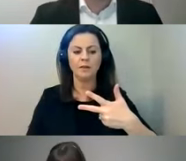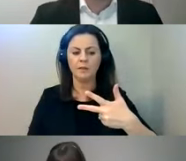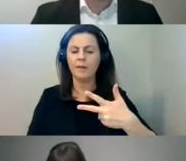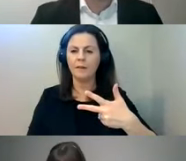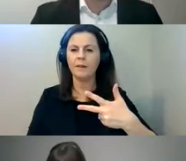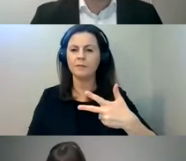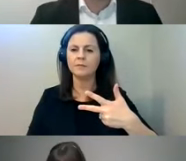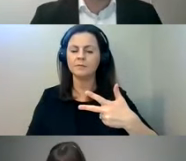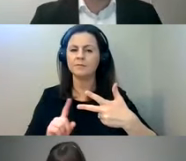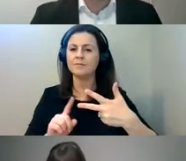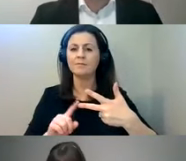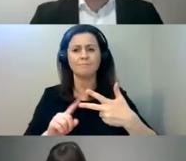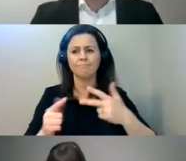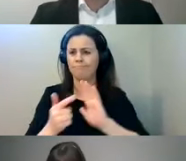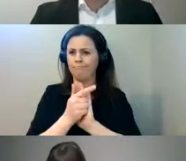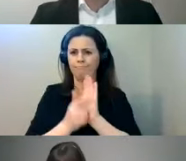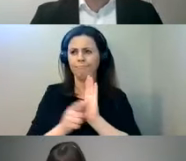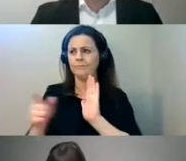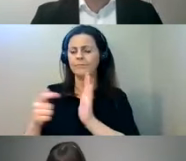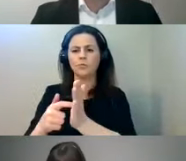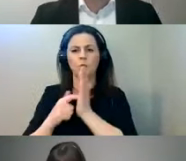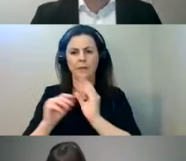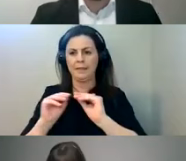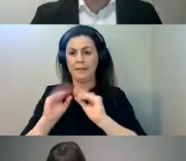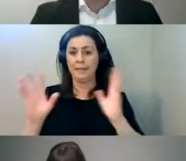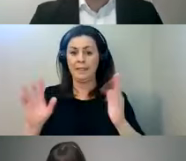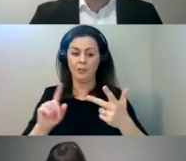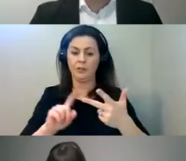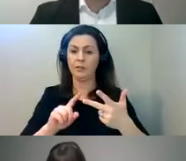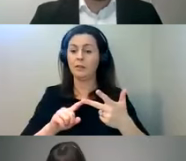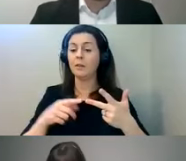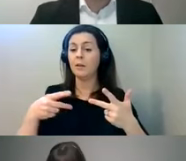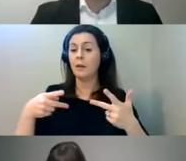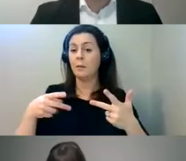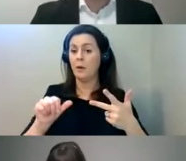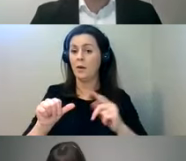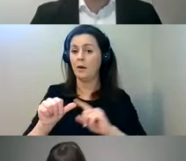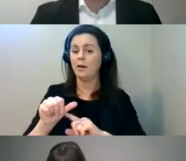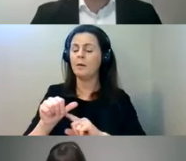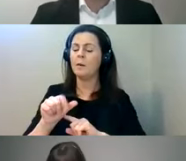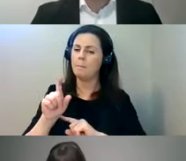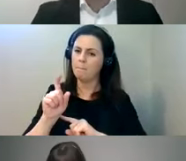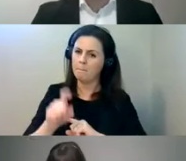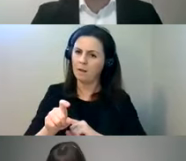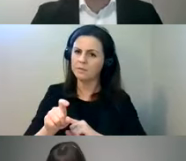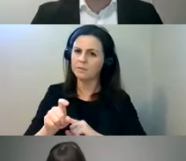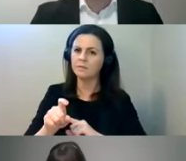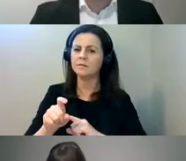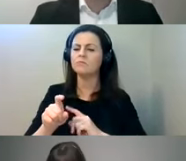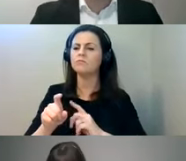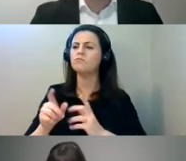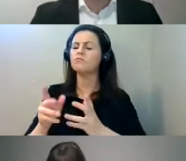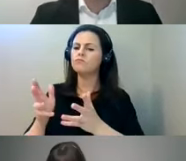set out directly in the legislation, which is that an attorney is required to foster relationships, to encourage